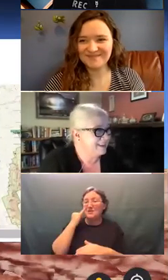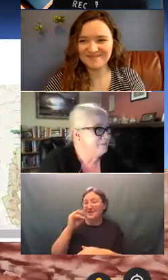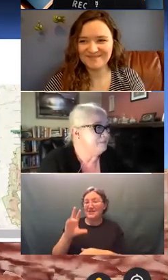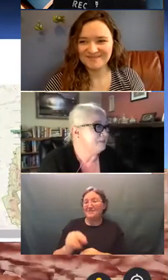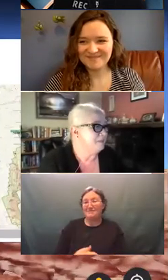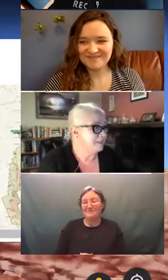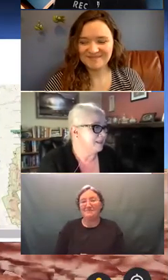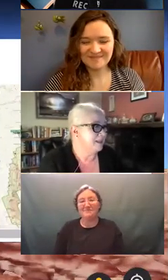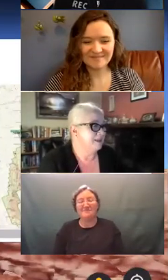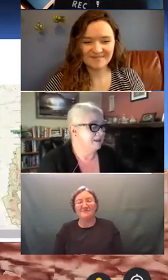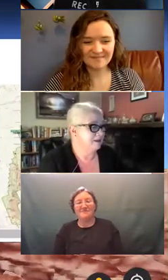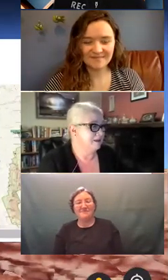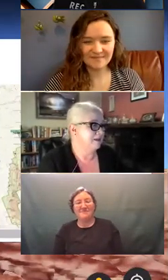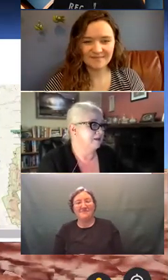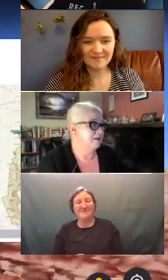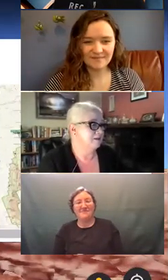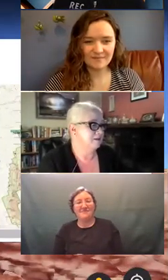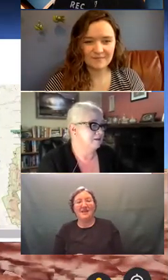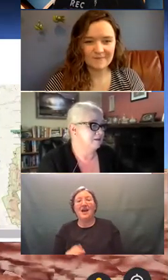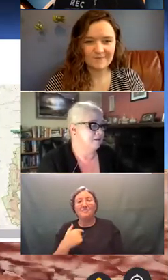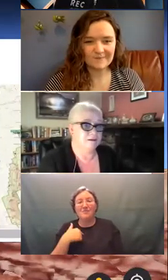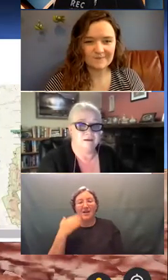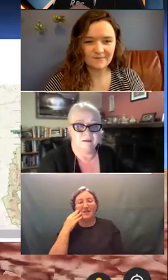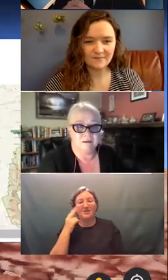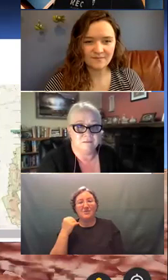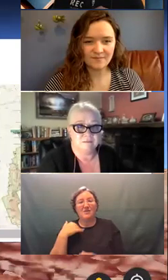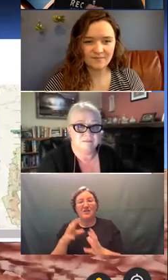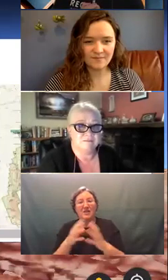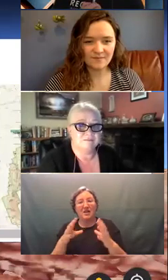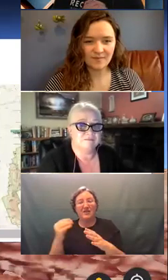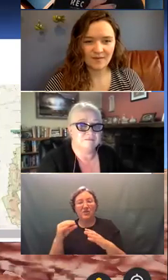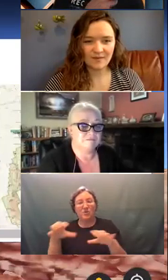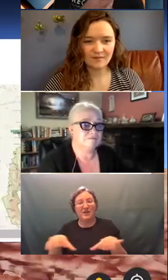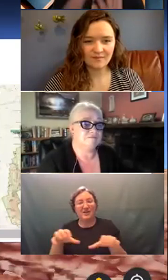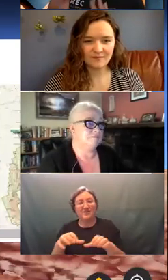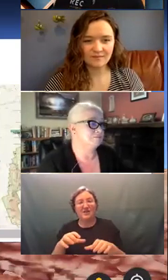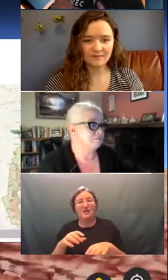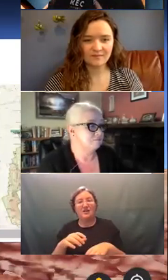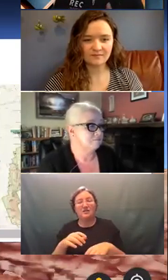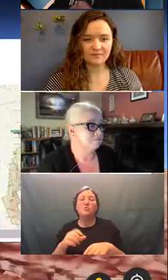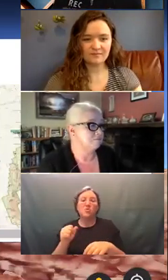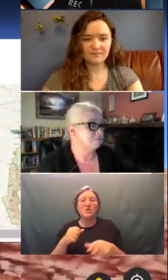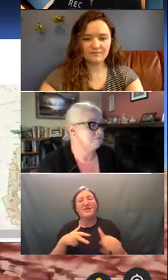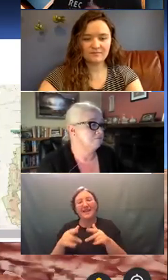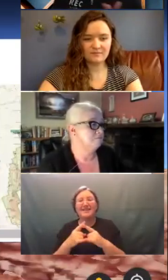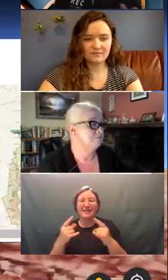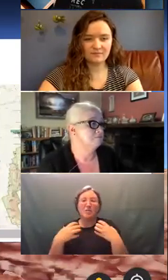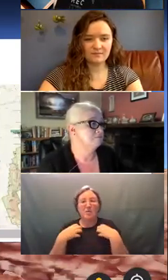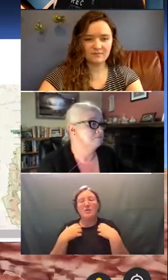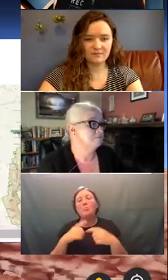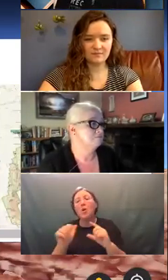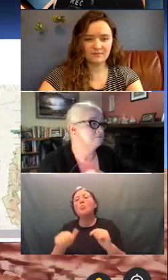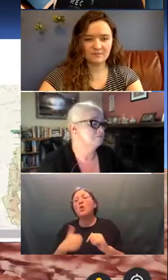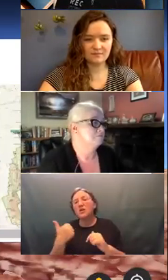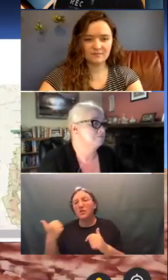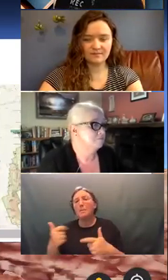Okay. I know Utah boasts a ton of outdoor activities. And so besides like hiking and camping and backpacking, what are some other